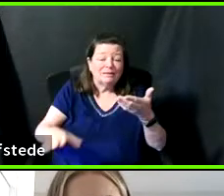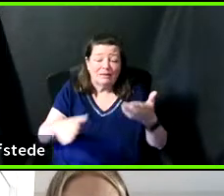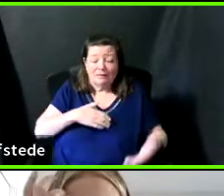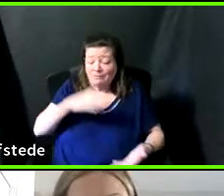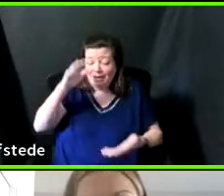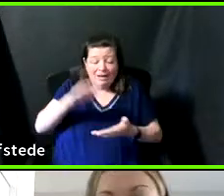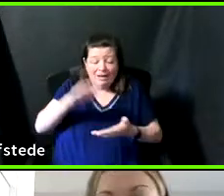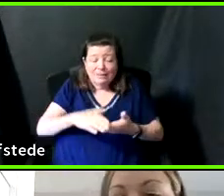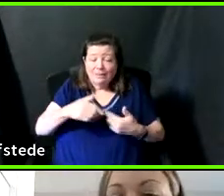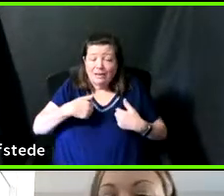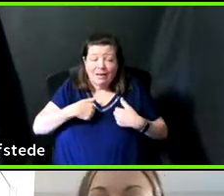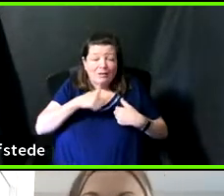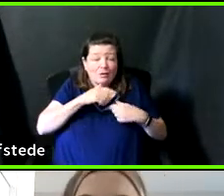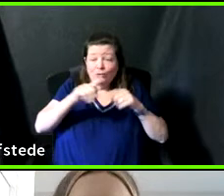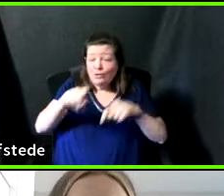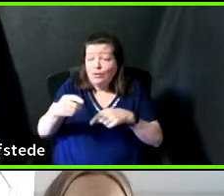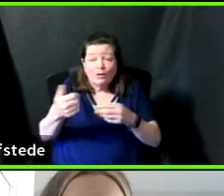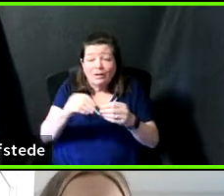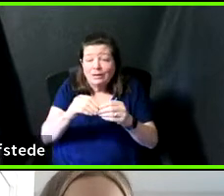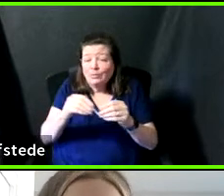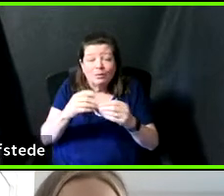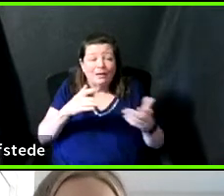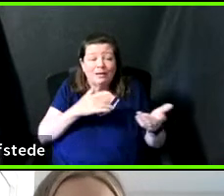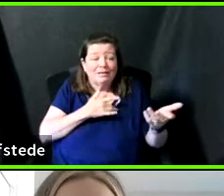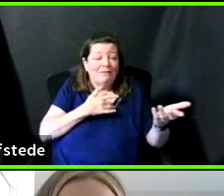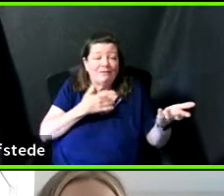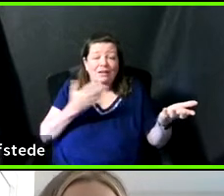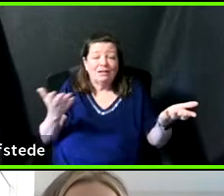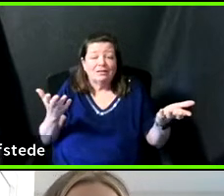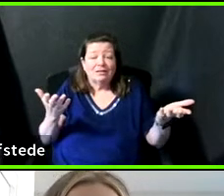I don't go there anymore because it just feels